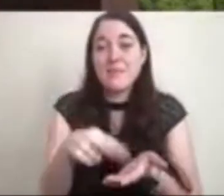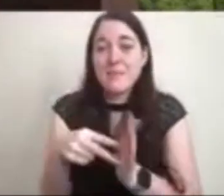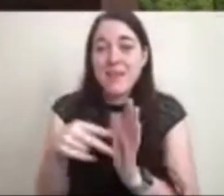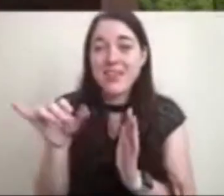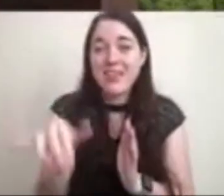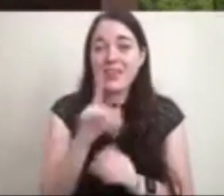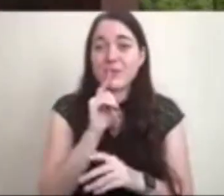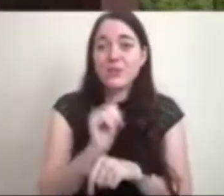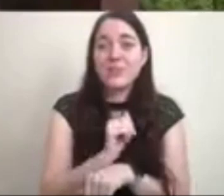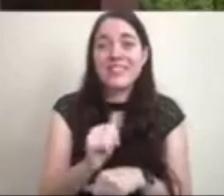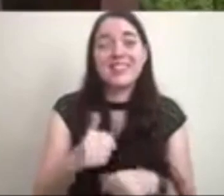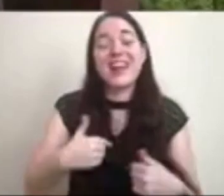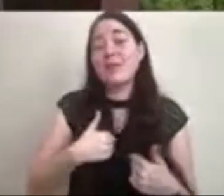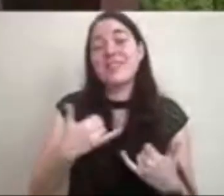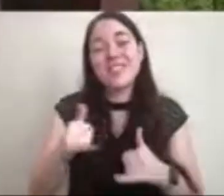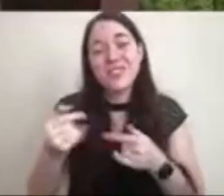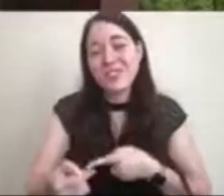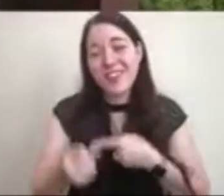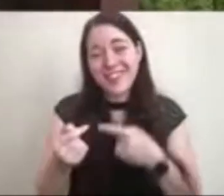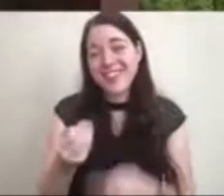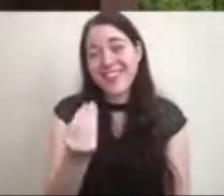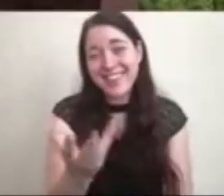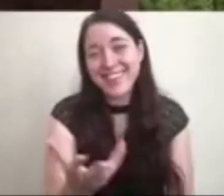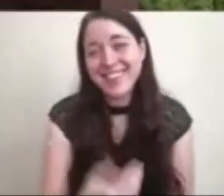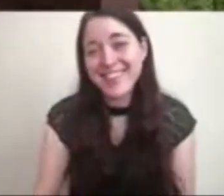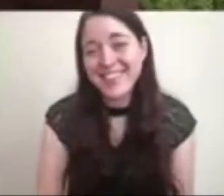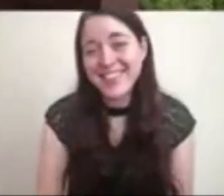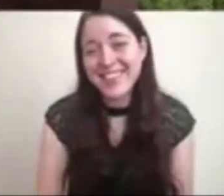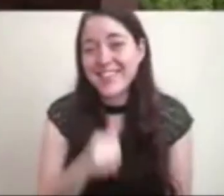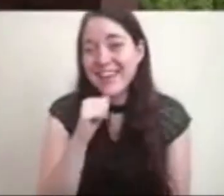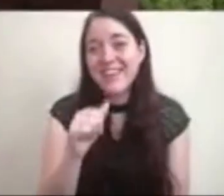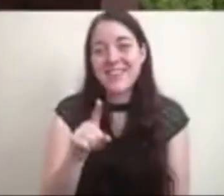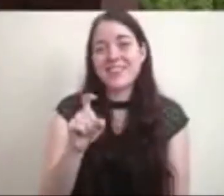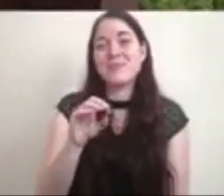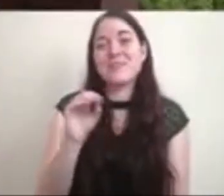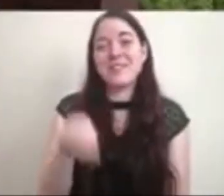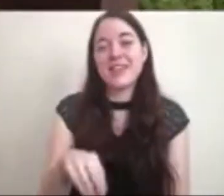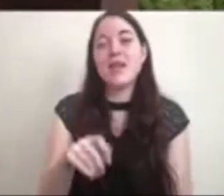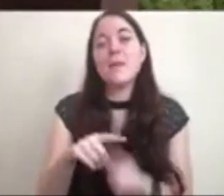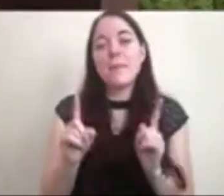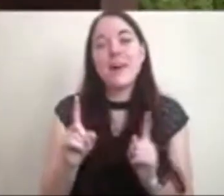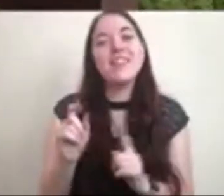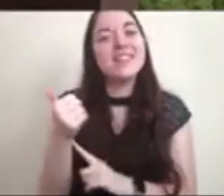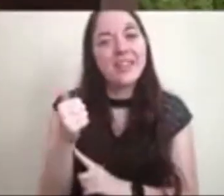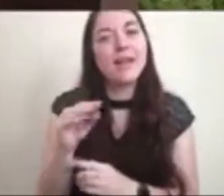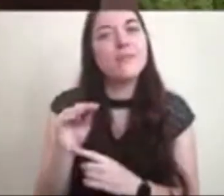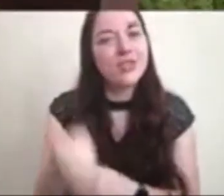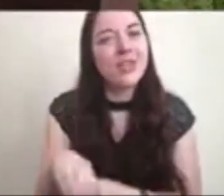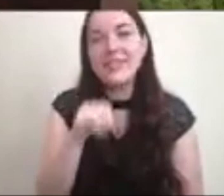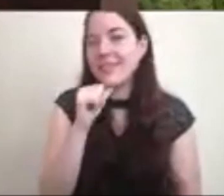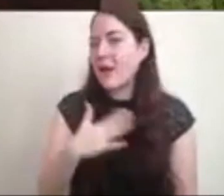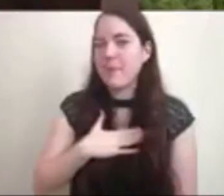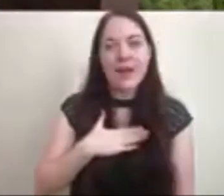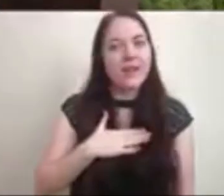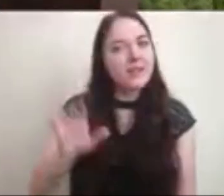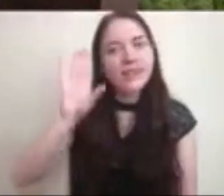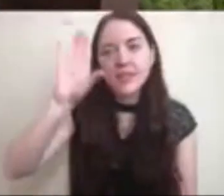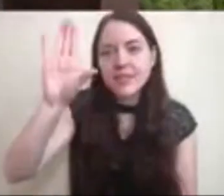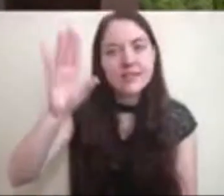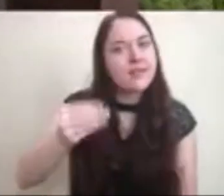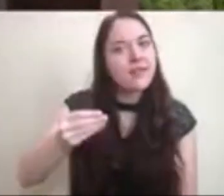there yet with 100%, but at least that 10% isn't mine. And I give first and